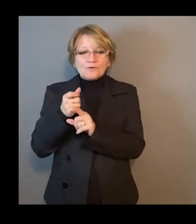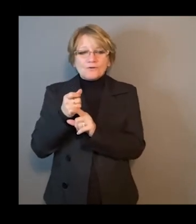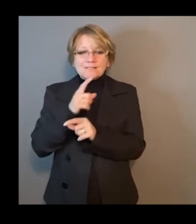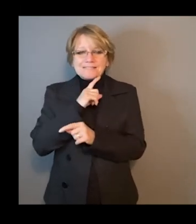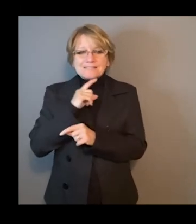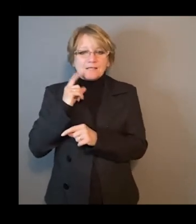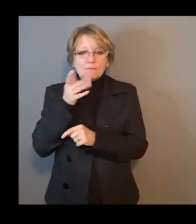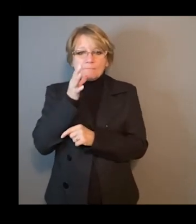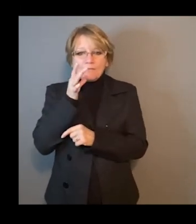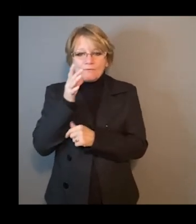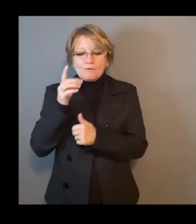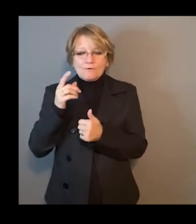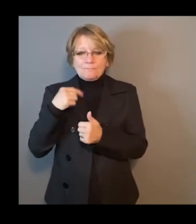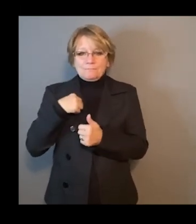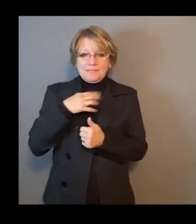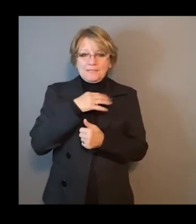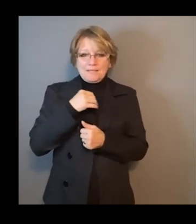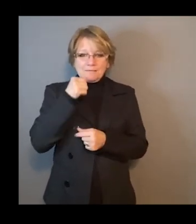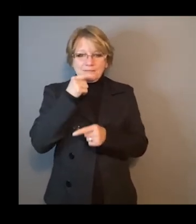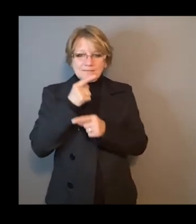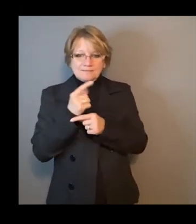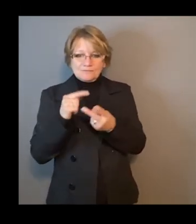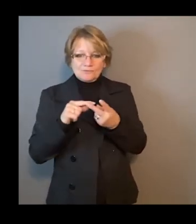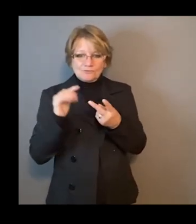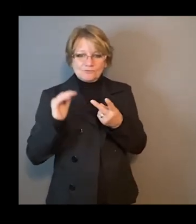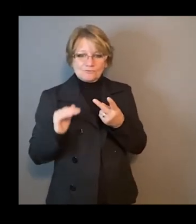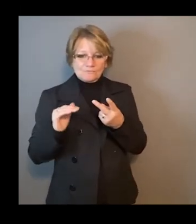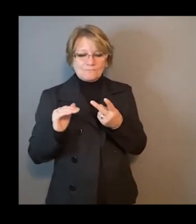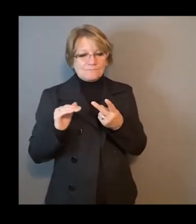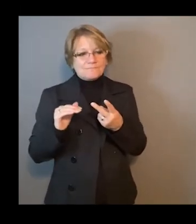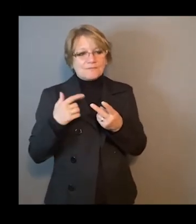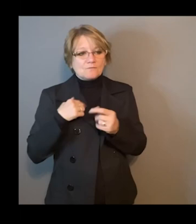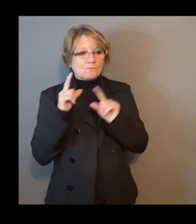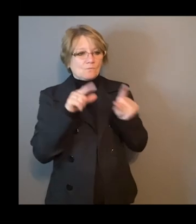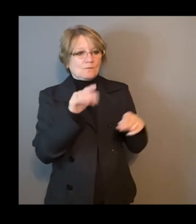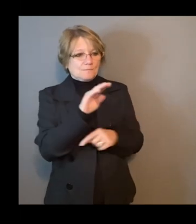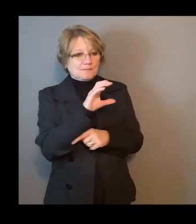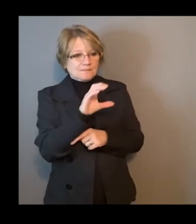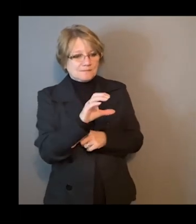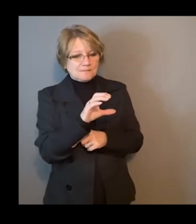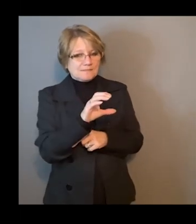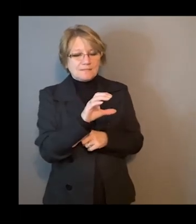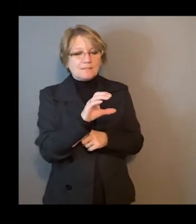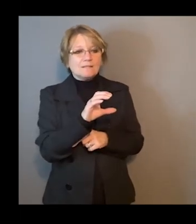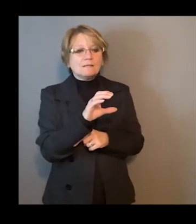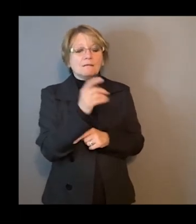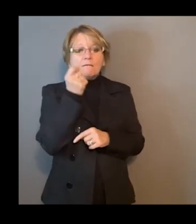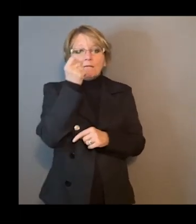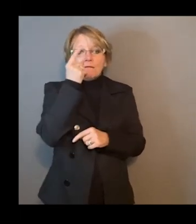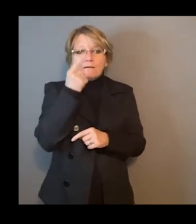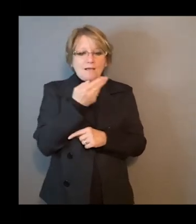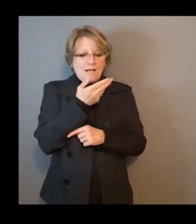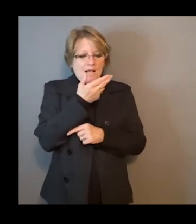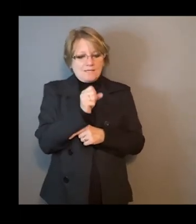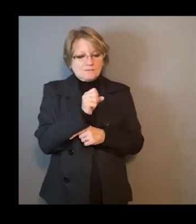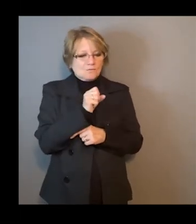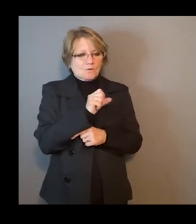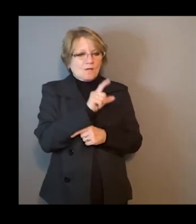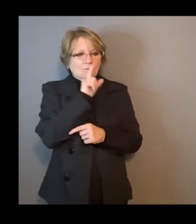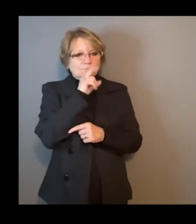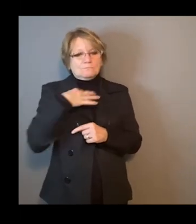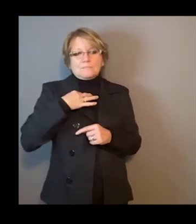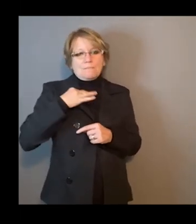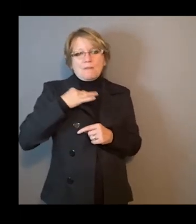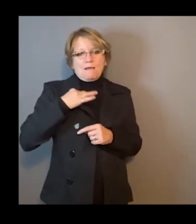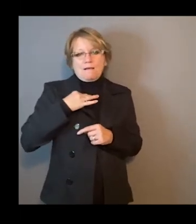me and my little sister. So I ended up going to BCC. I didn't apply to any schools out of high school. I was assuming that I was going to just